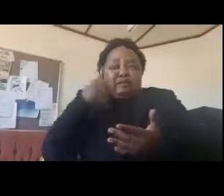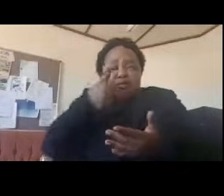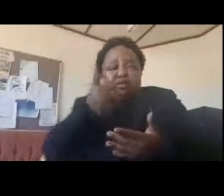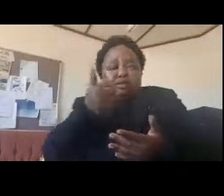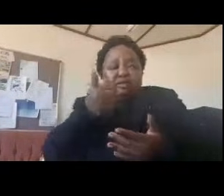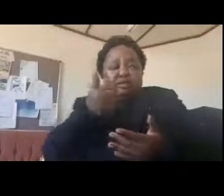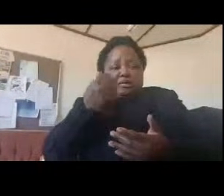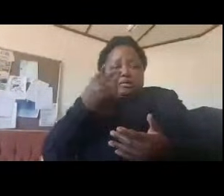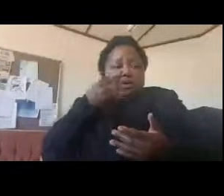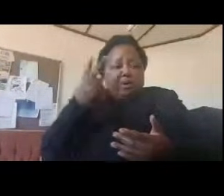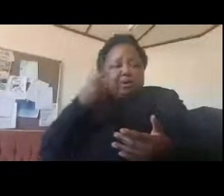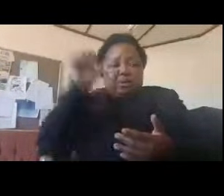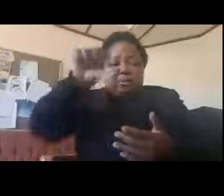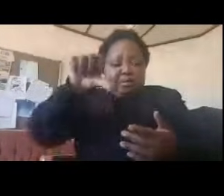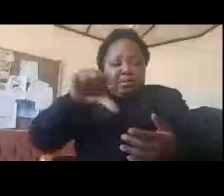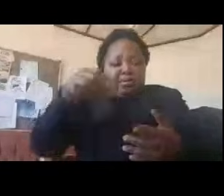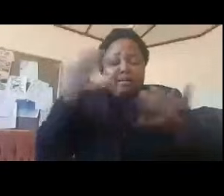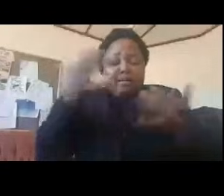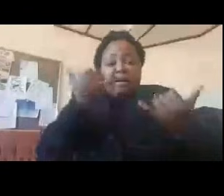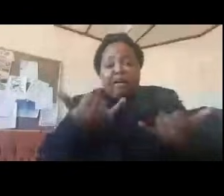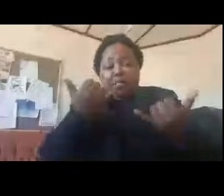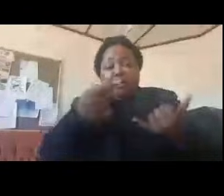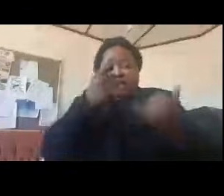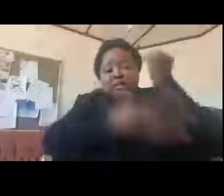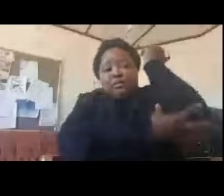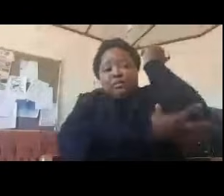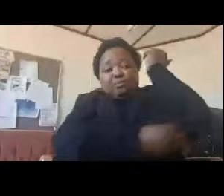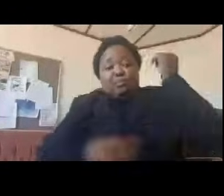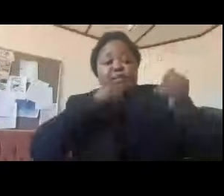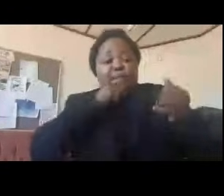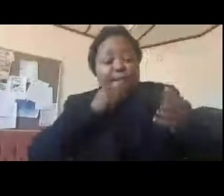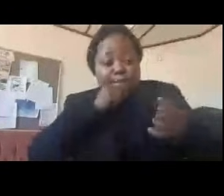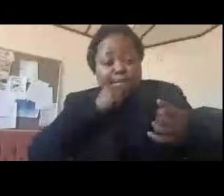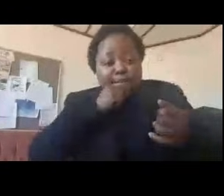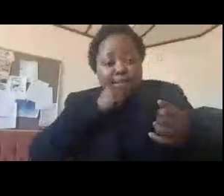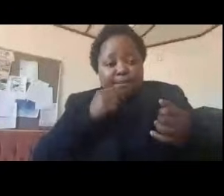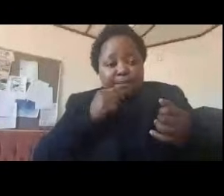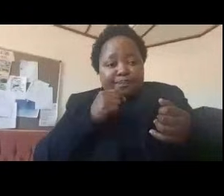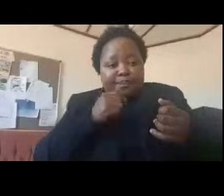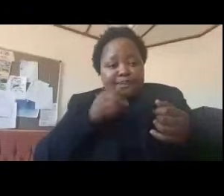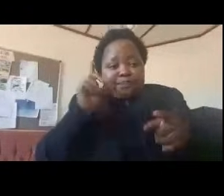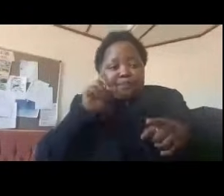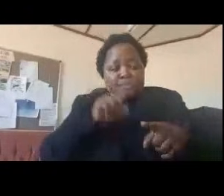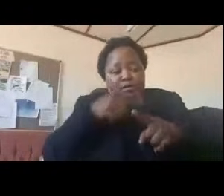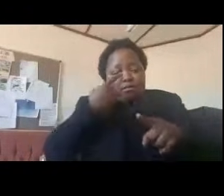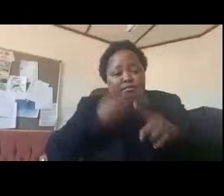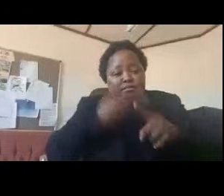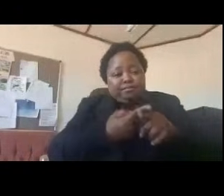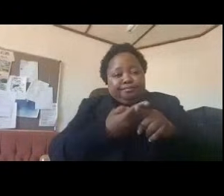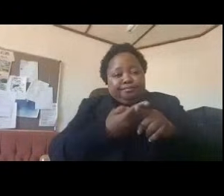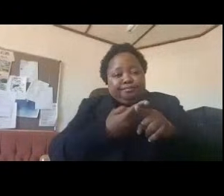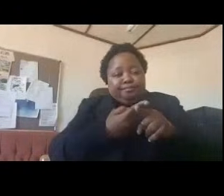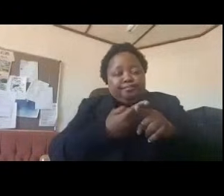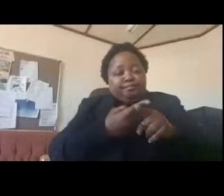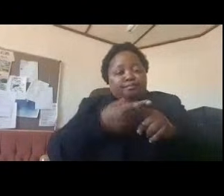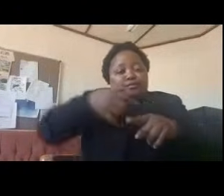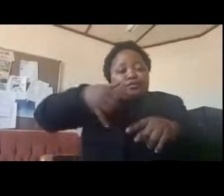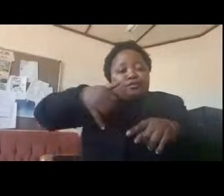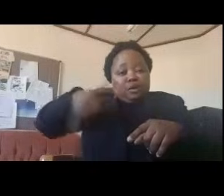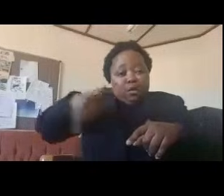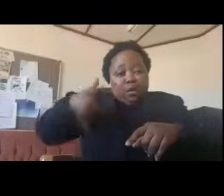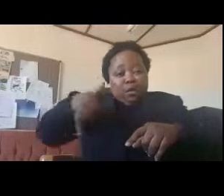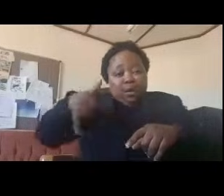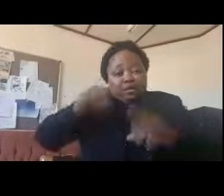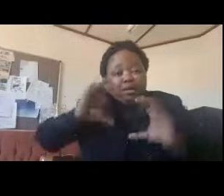guy looks cool. Another one, maybe, WhatsApp group. We create community